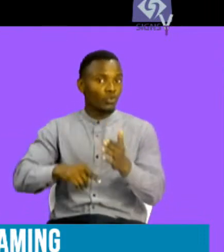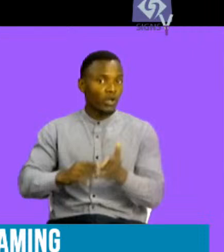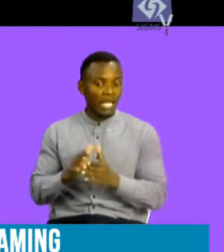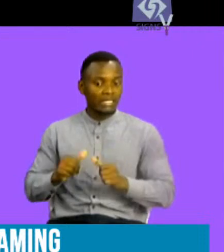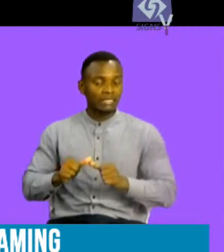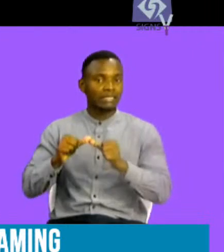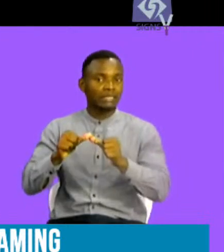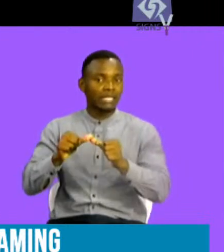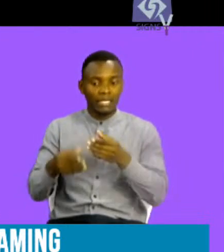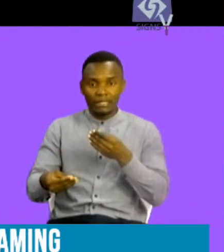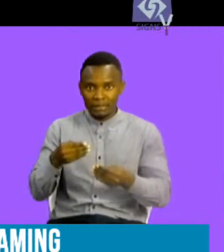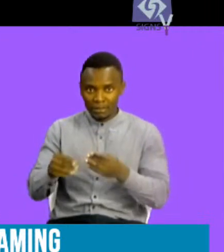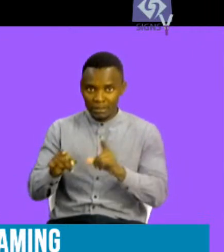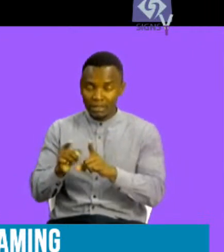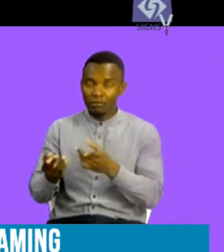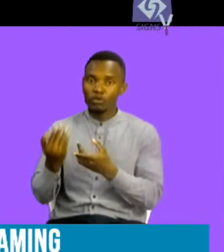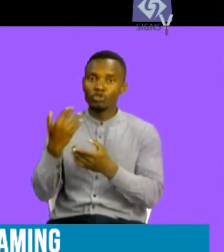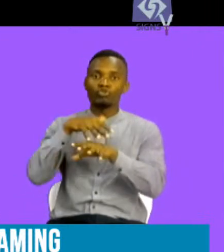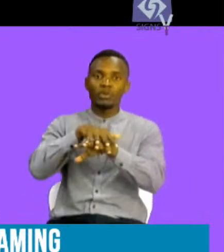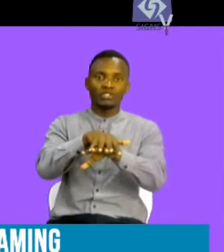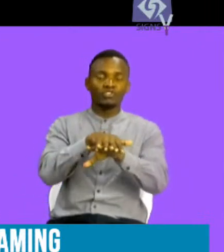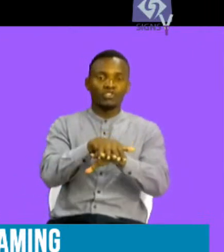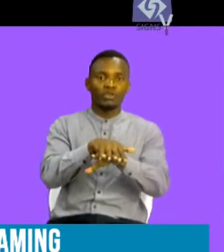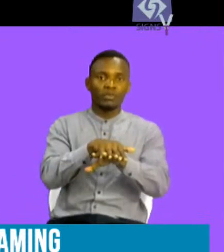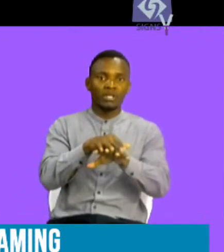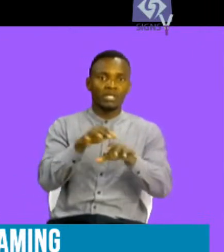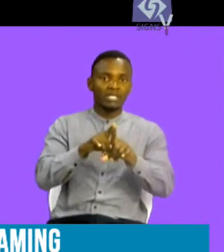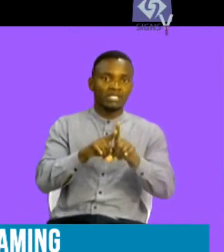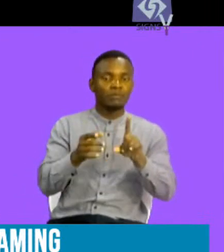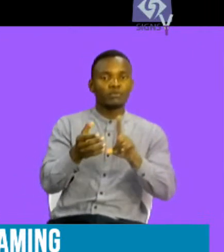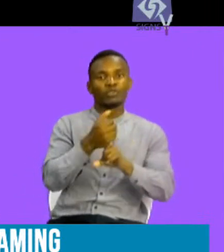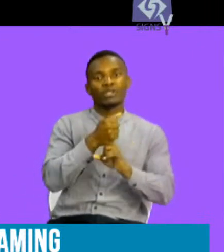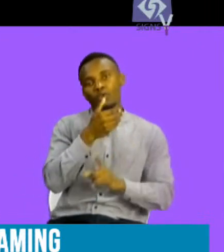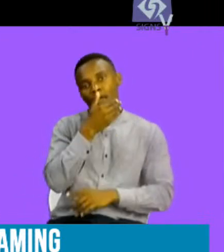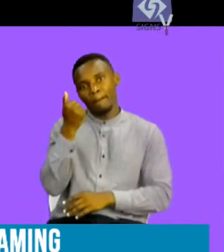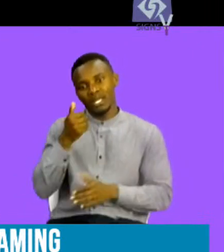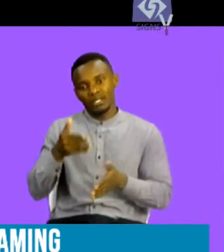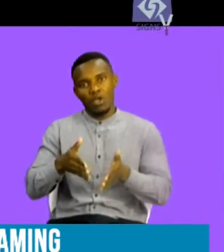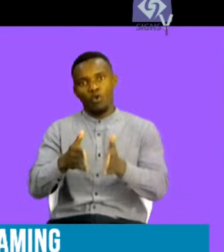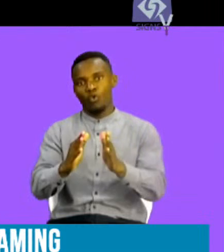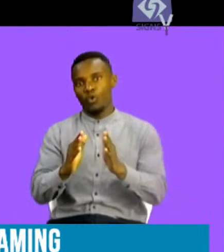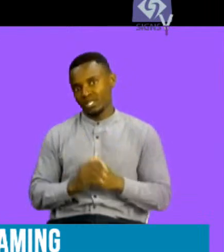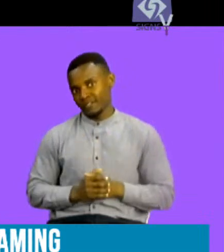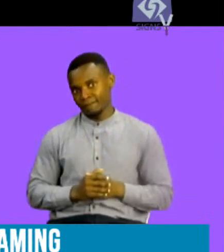disability, to mainstream, and to look for better ways. And also